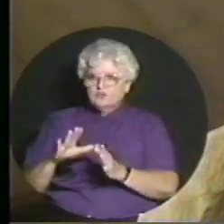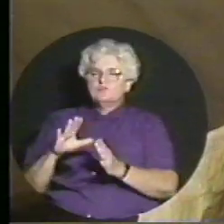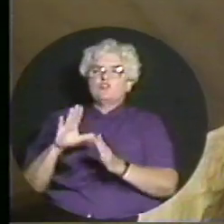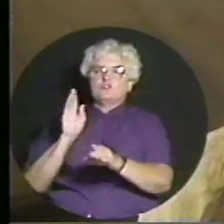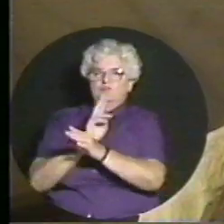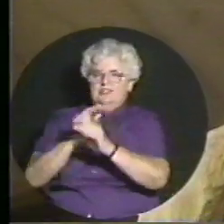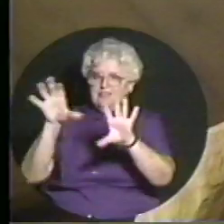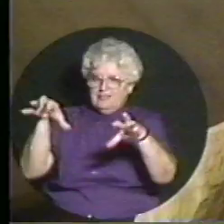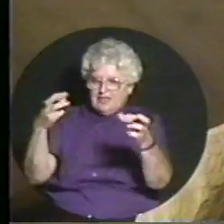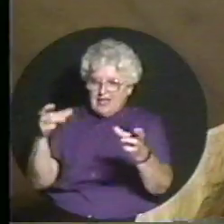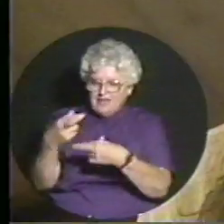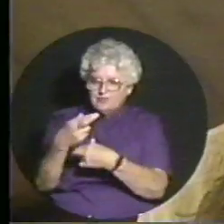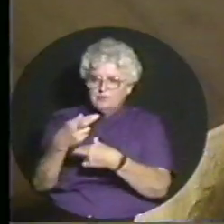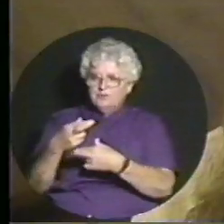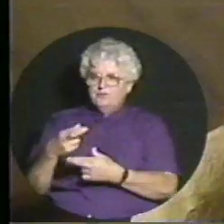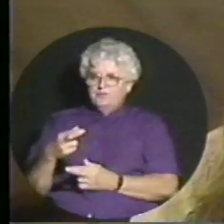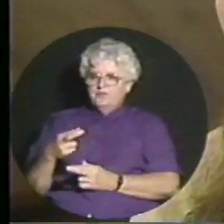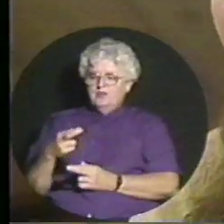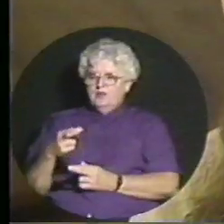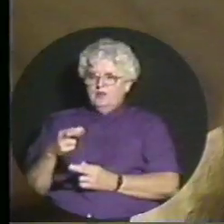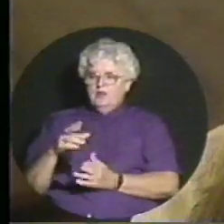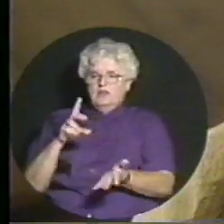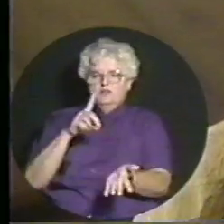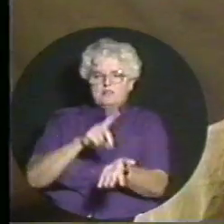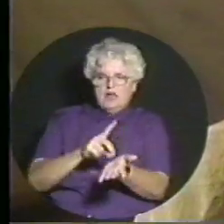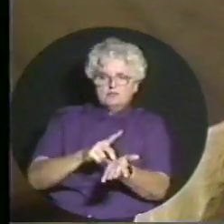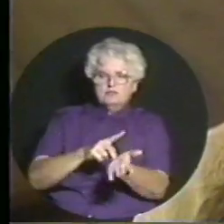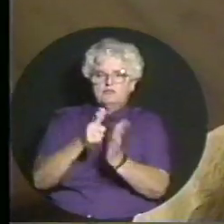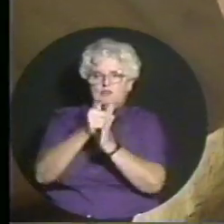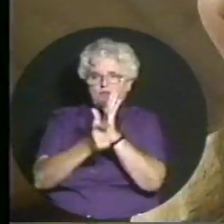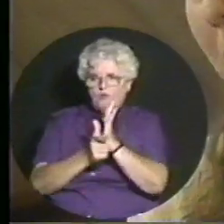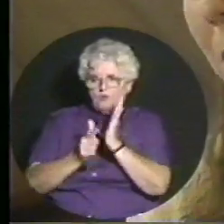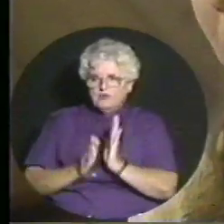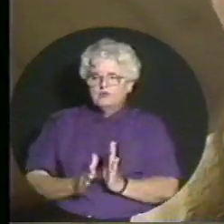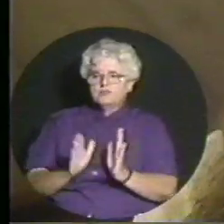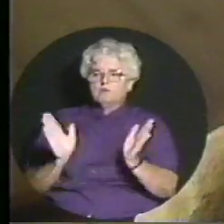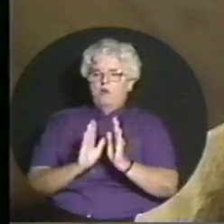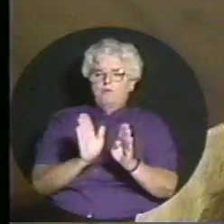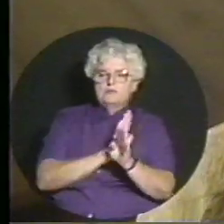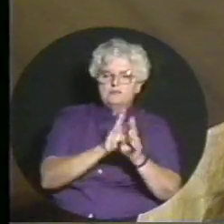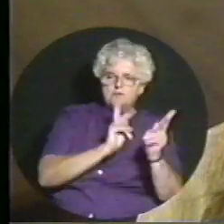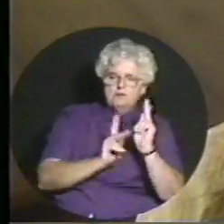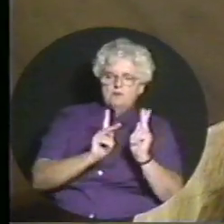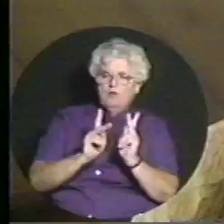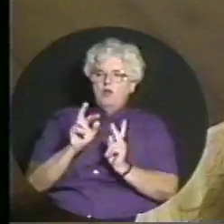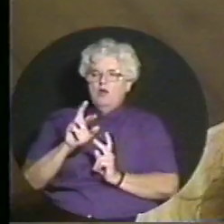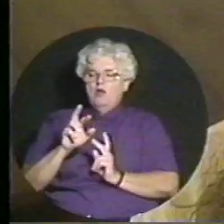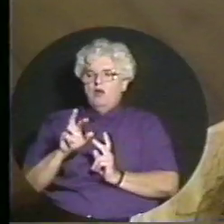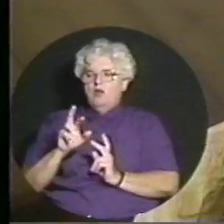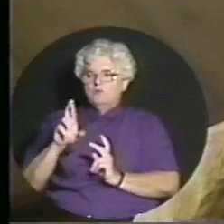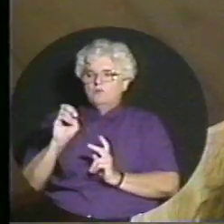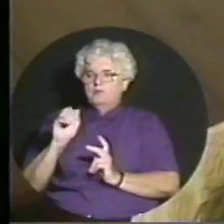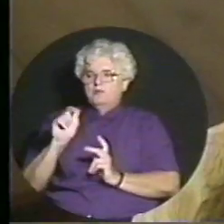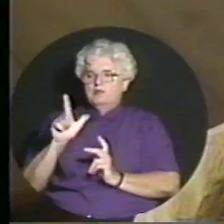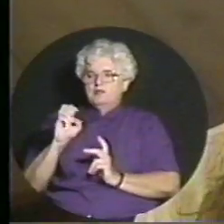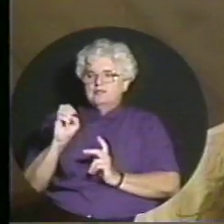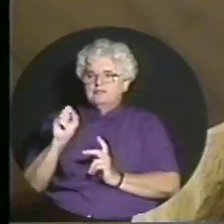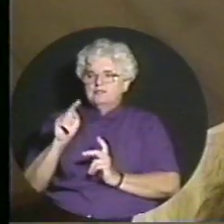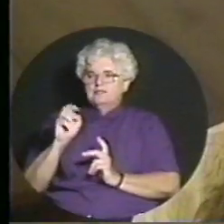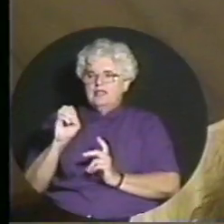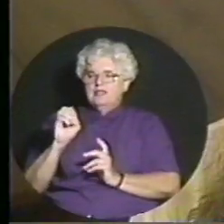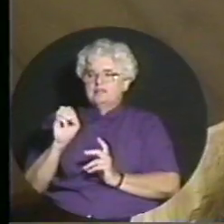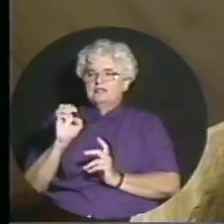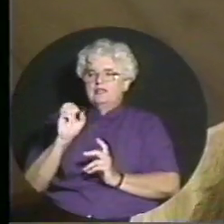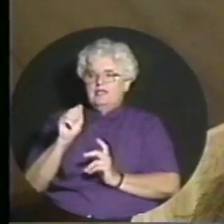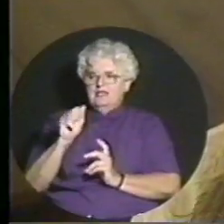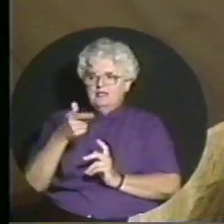it in the classroom. We have, doctors and lawyers, small business people, real estate agents. But most importantly, we have